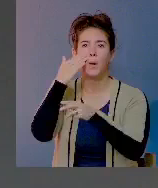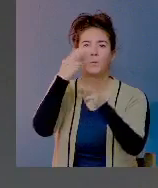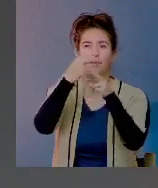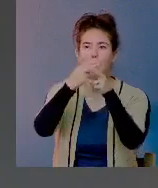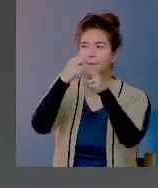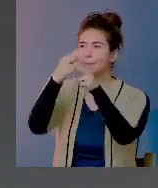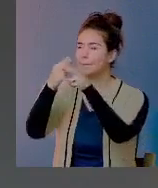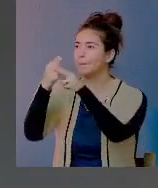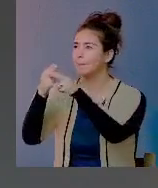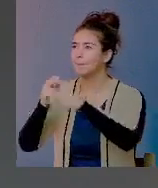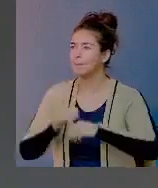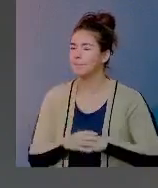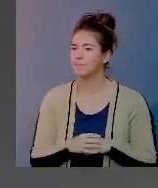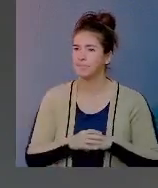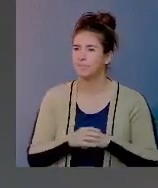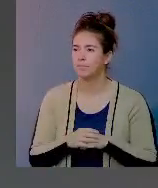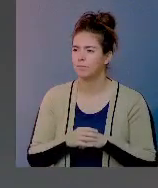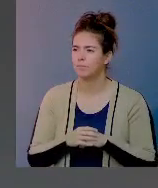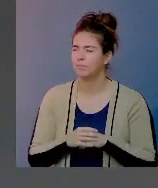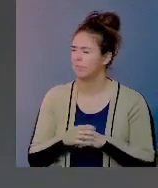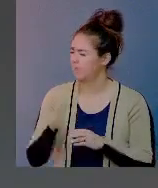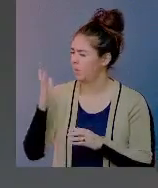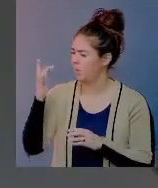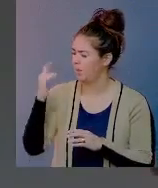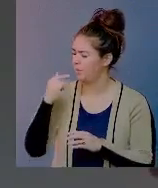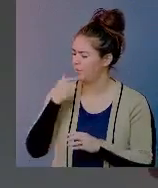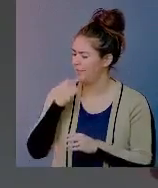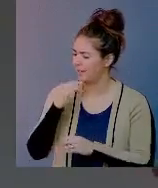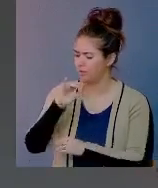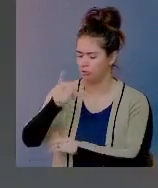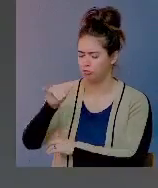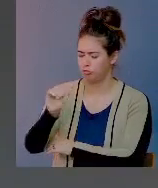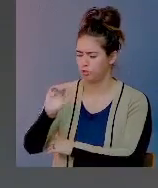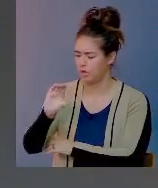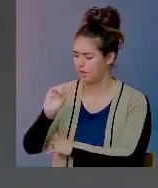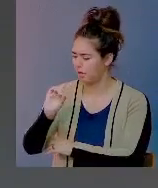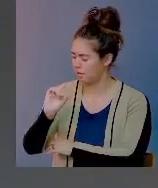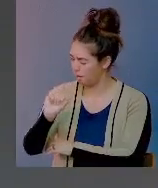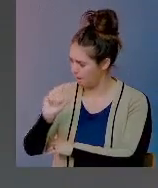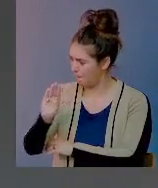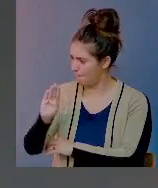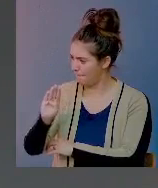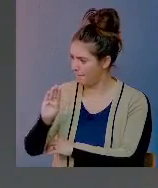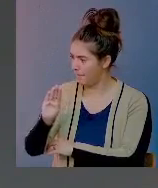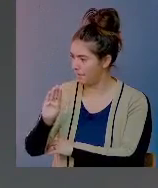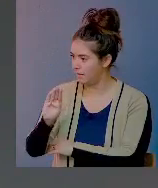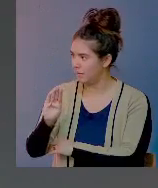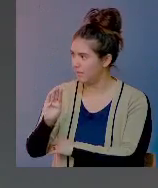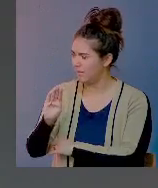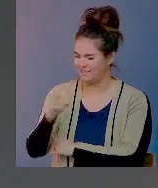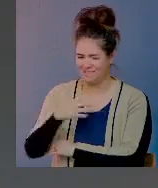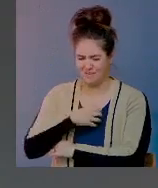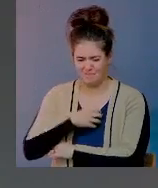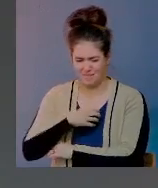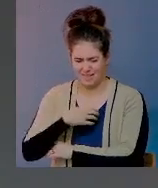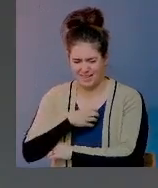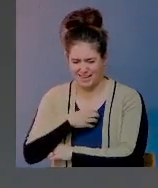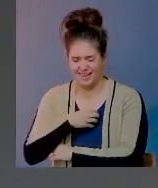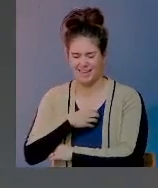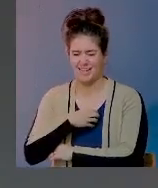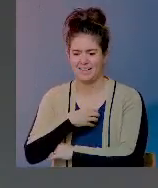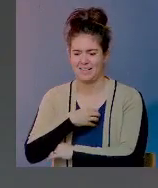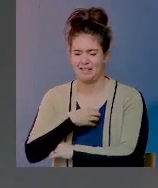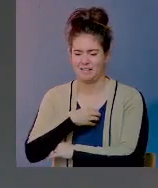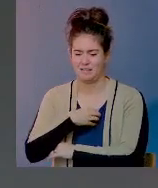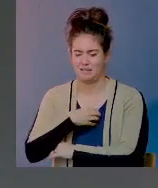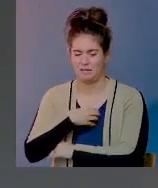Why do you say, O Jacob, and complain, O Israel, my way is hidden from my God and